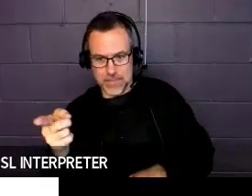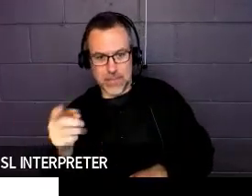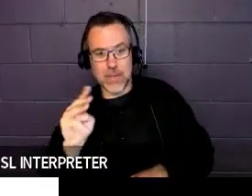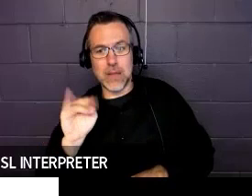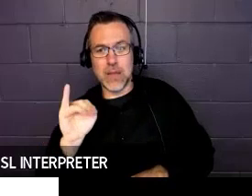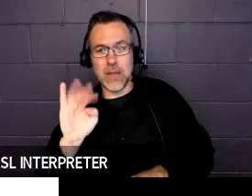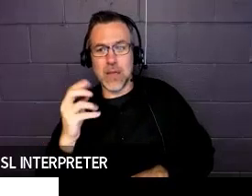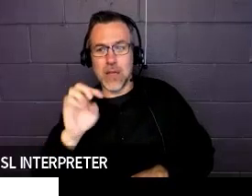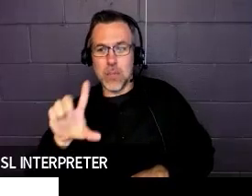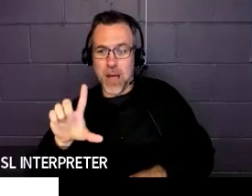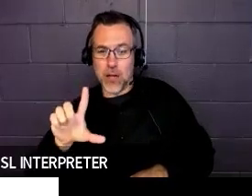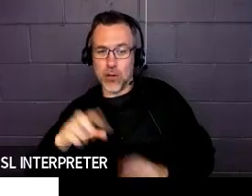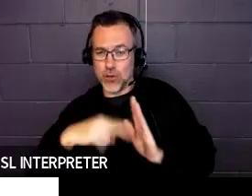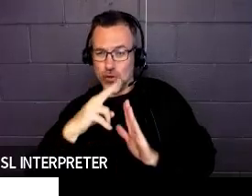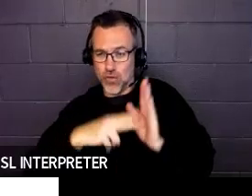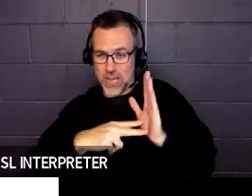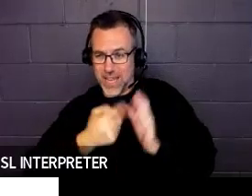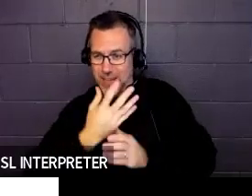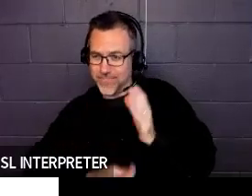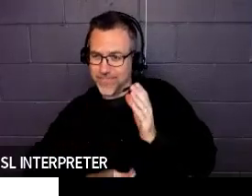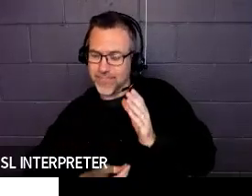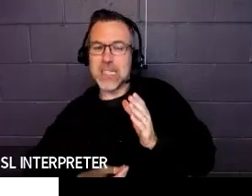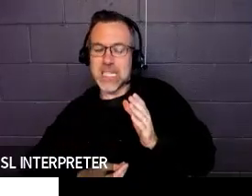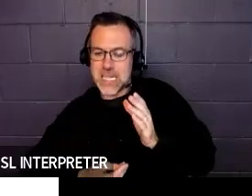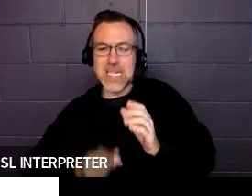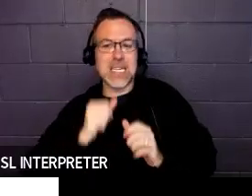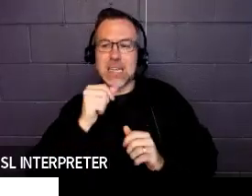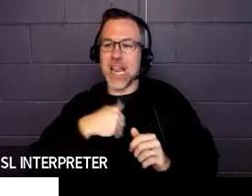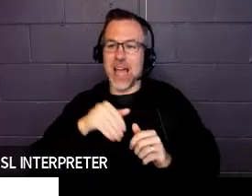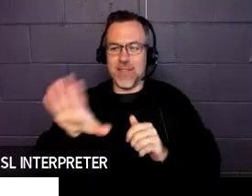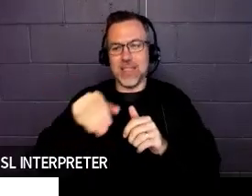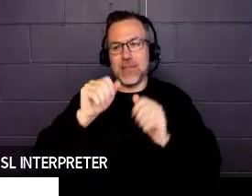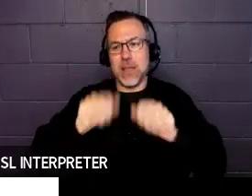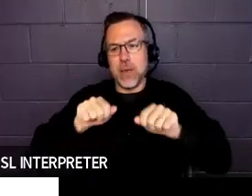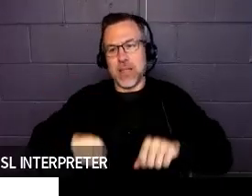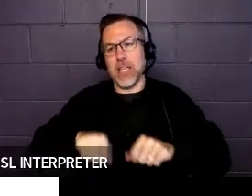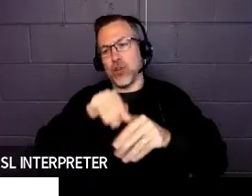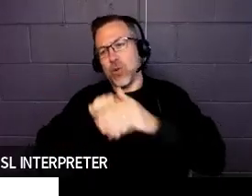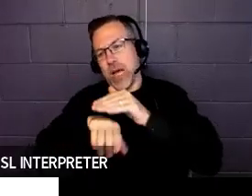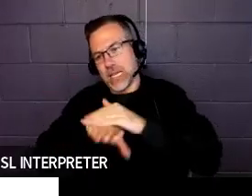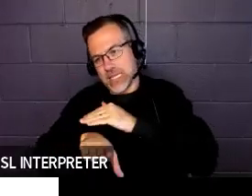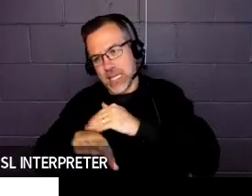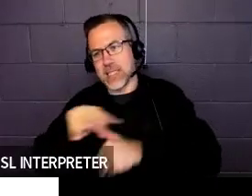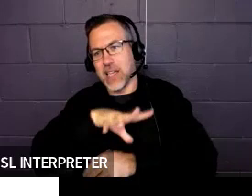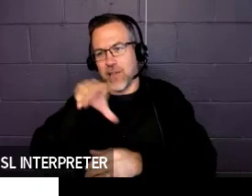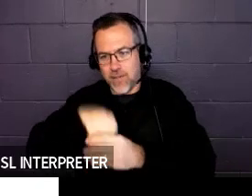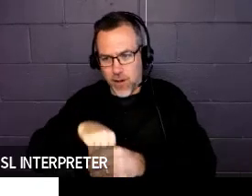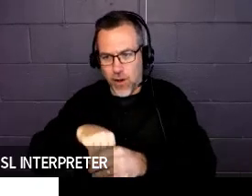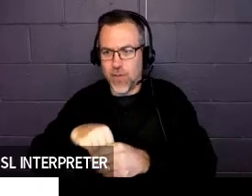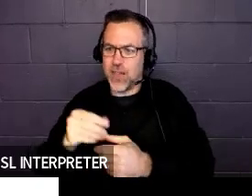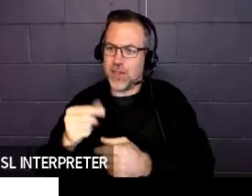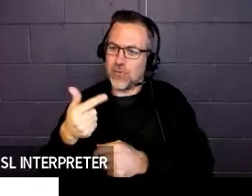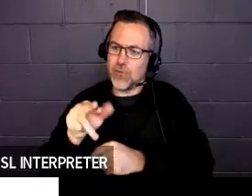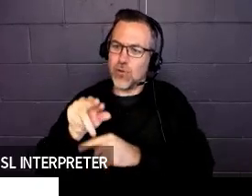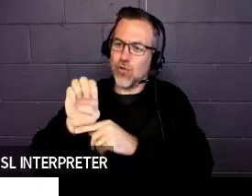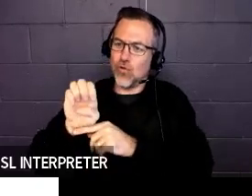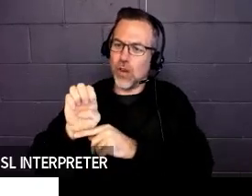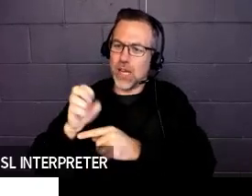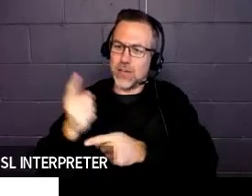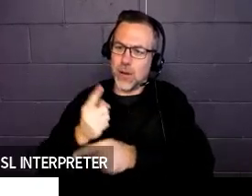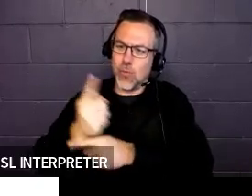deficits impact his ability to access and engage in grade appropriate reading activities.